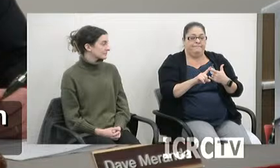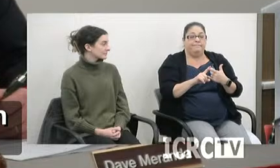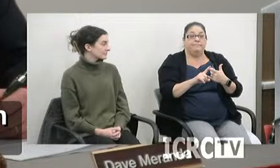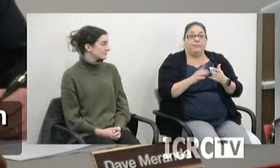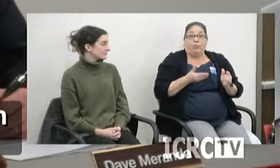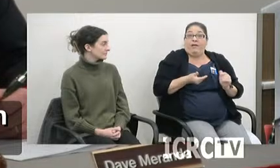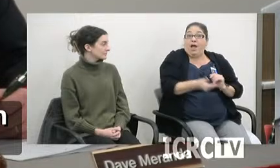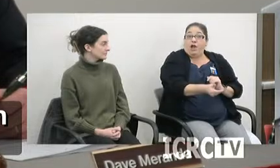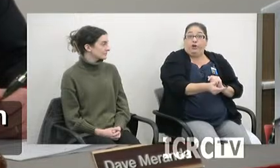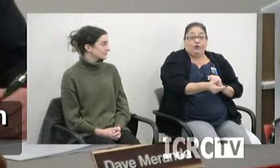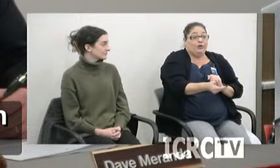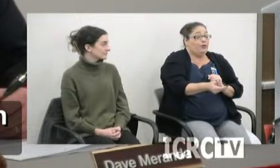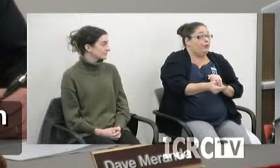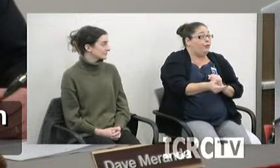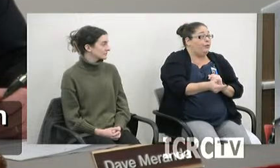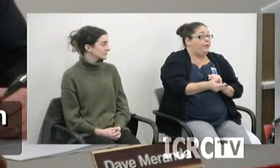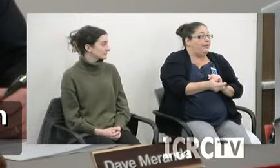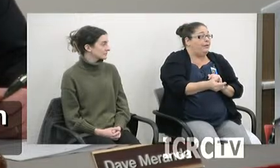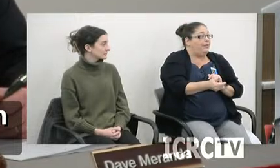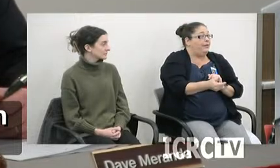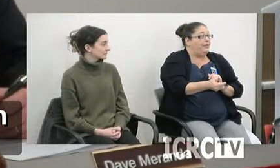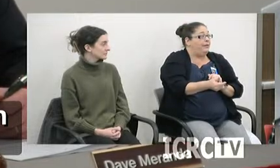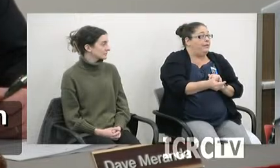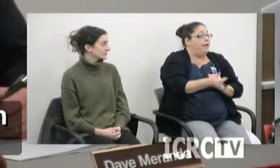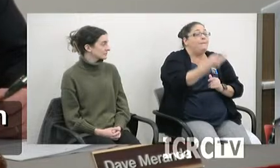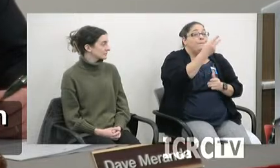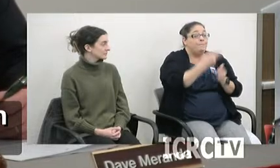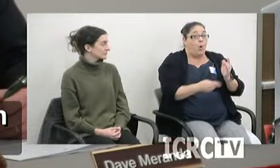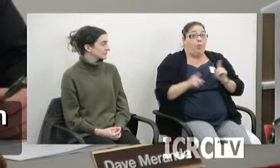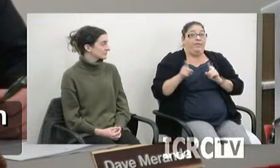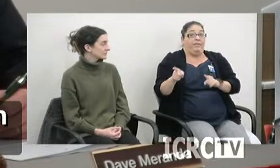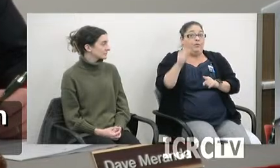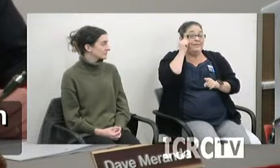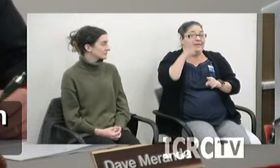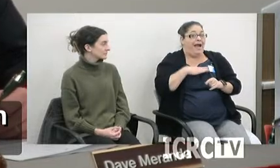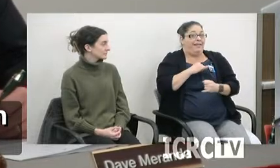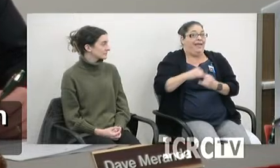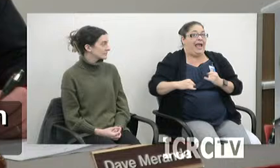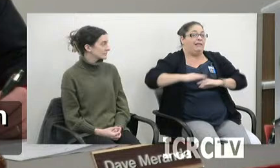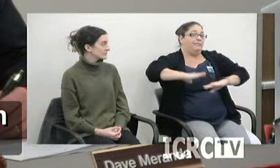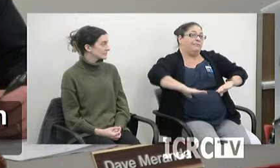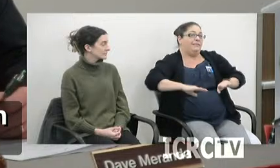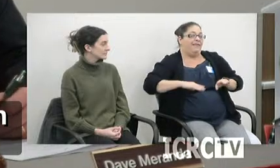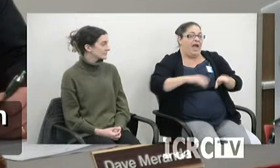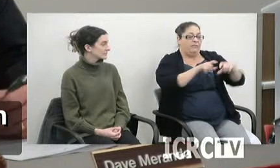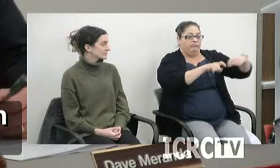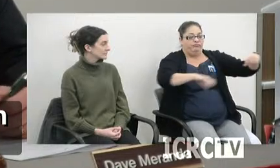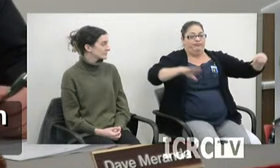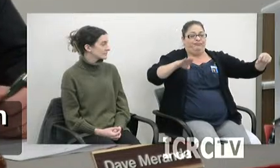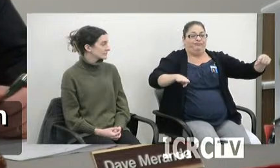hired, in those 4 years, we hired both of those gentlemen that are sitting down there at the end of the table.